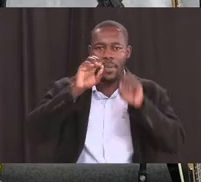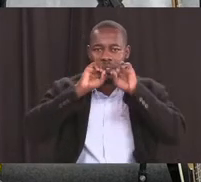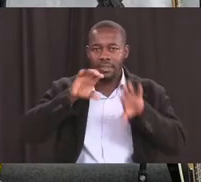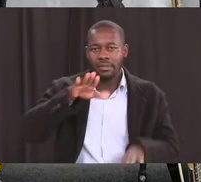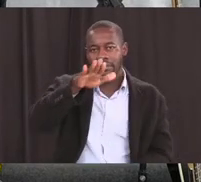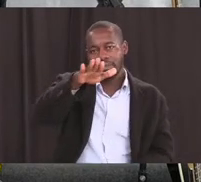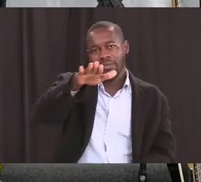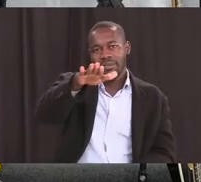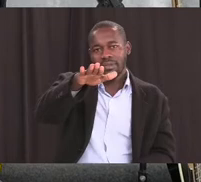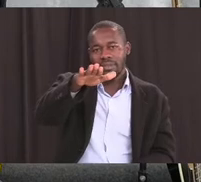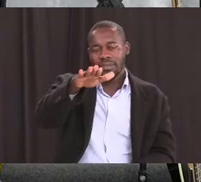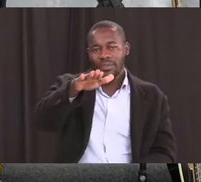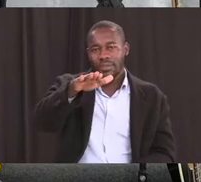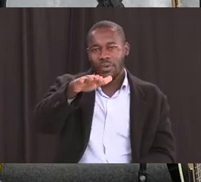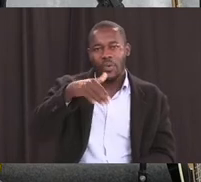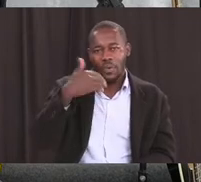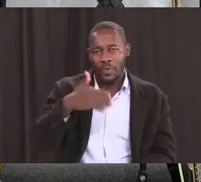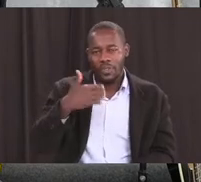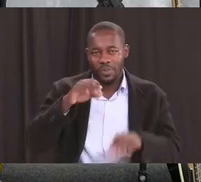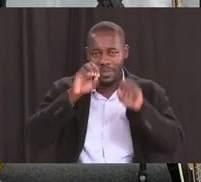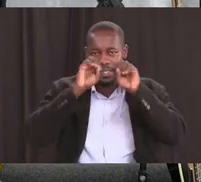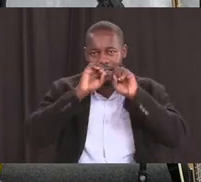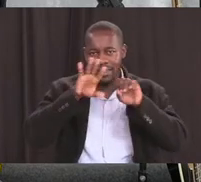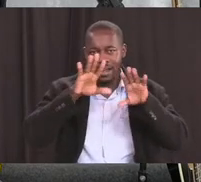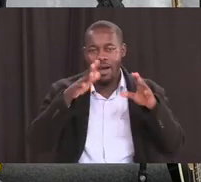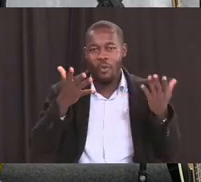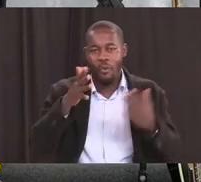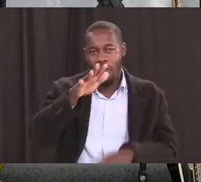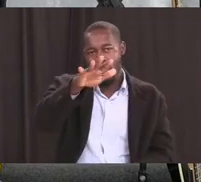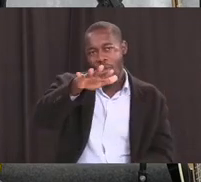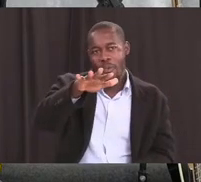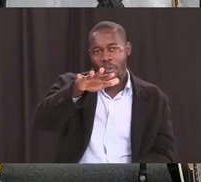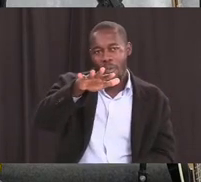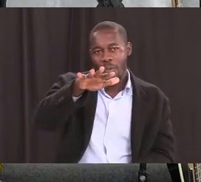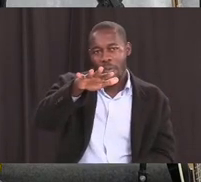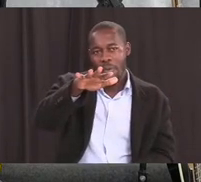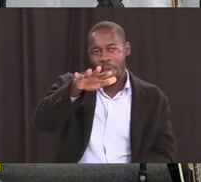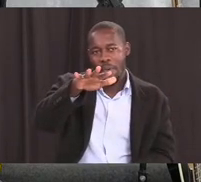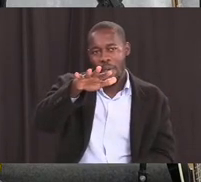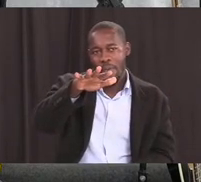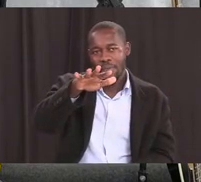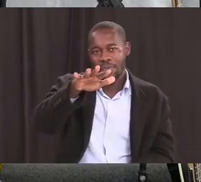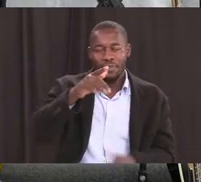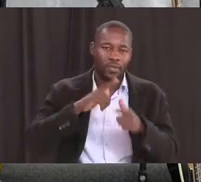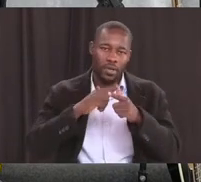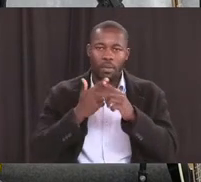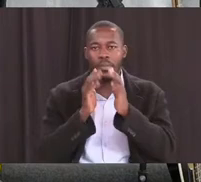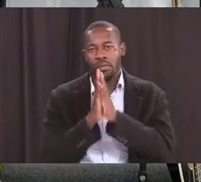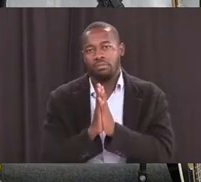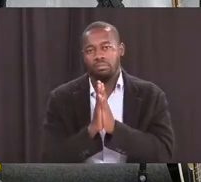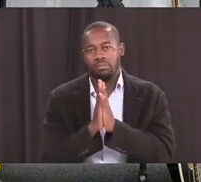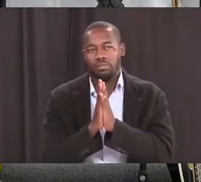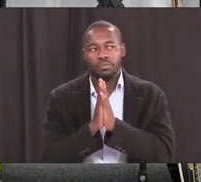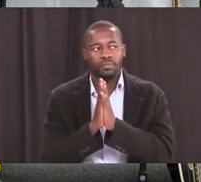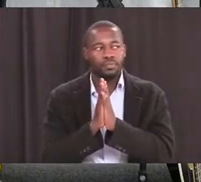if you know Kyle, you can also just come and join me and just lay hands on him, and I'll just pray for him.